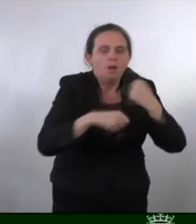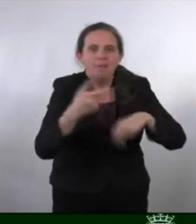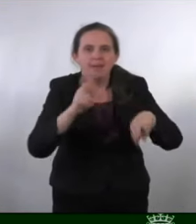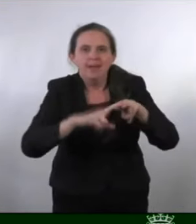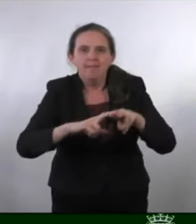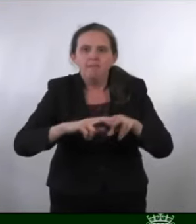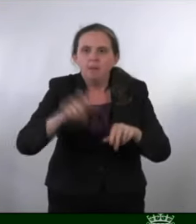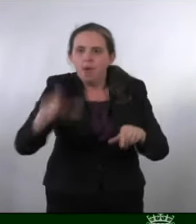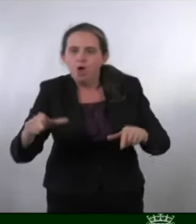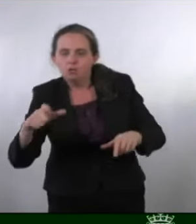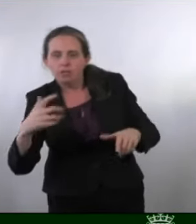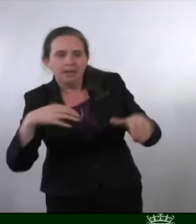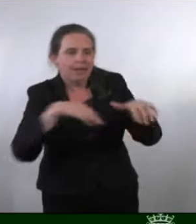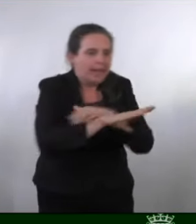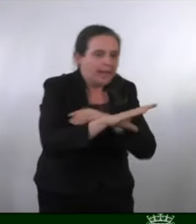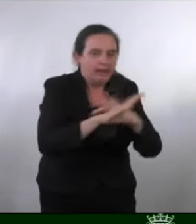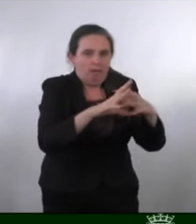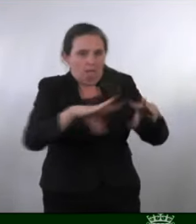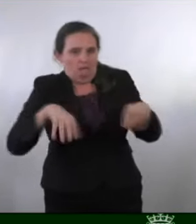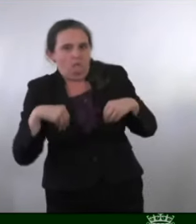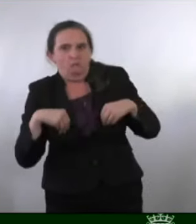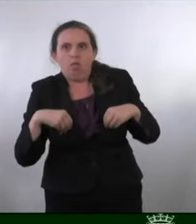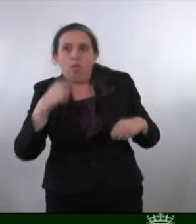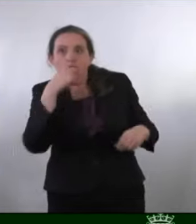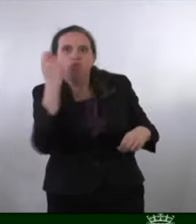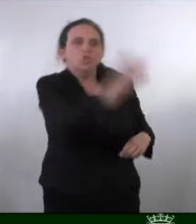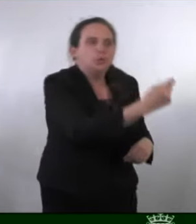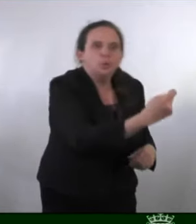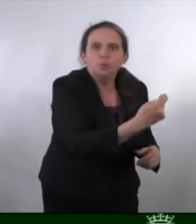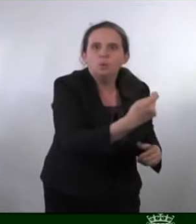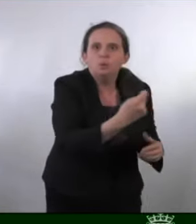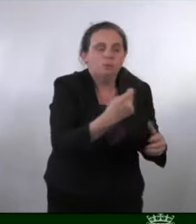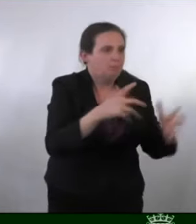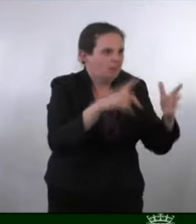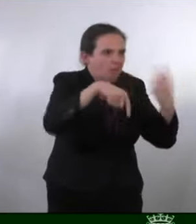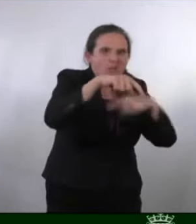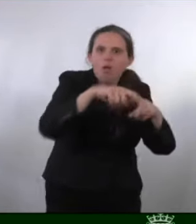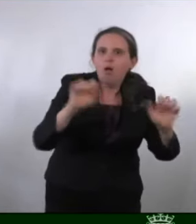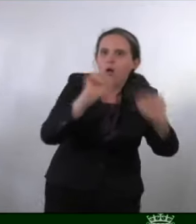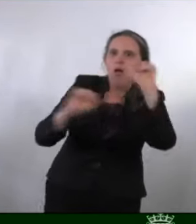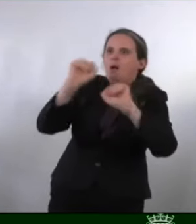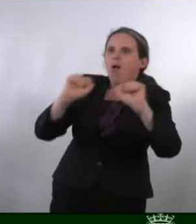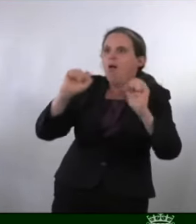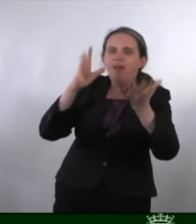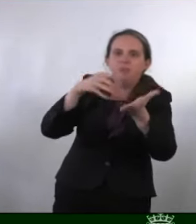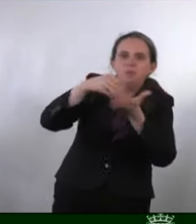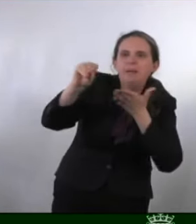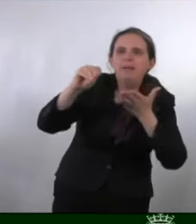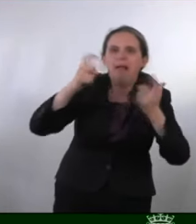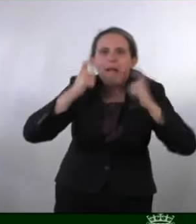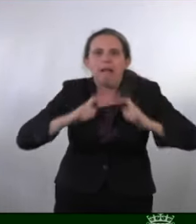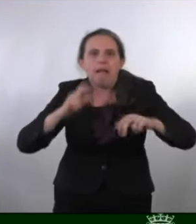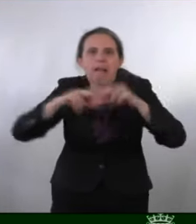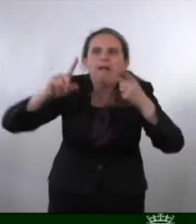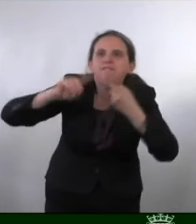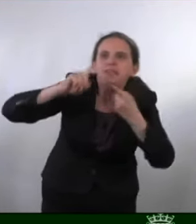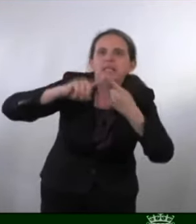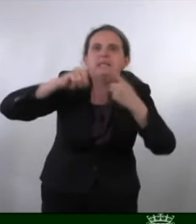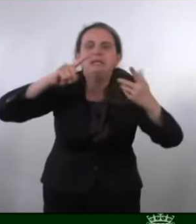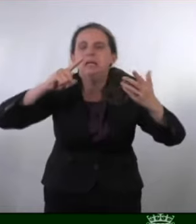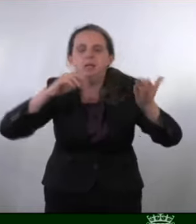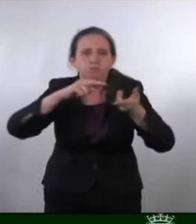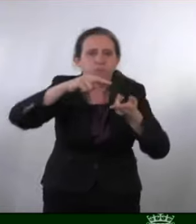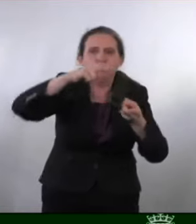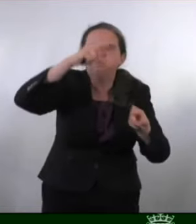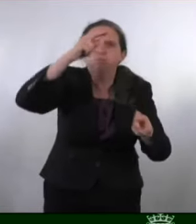and facilitate safe visits. So will the Prime Minister commit to extending the indemnity to care homes, which the NHS